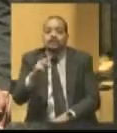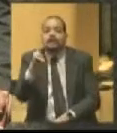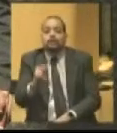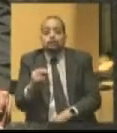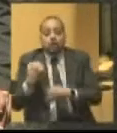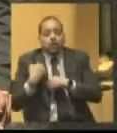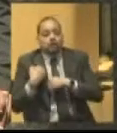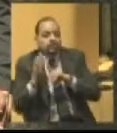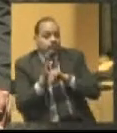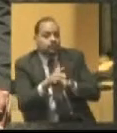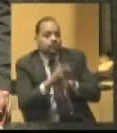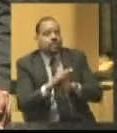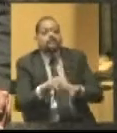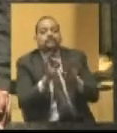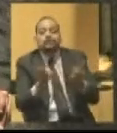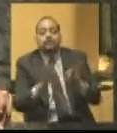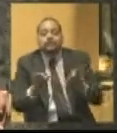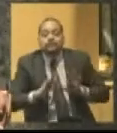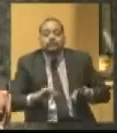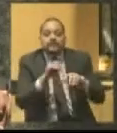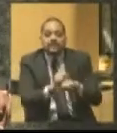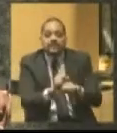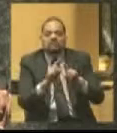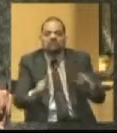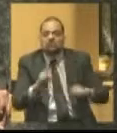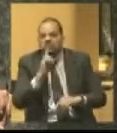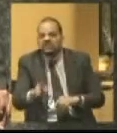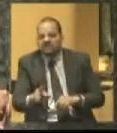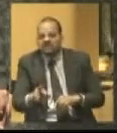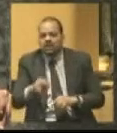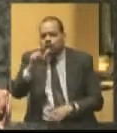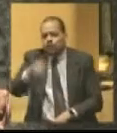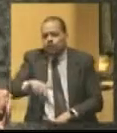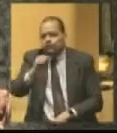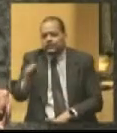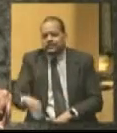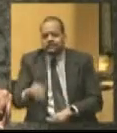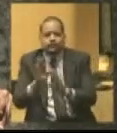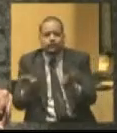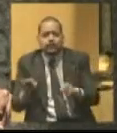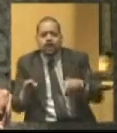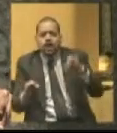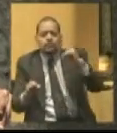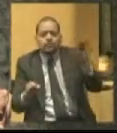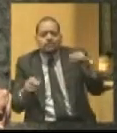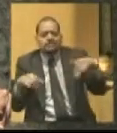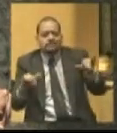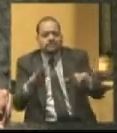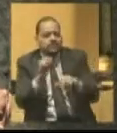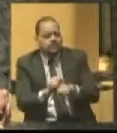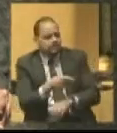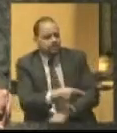South, it could never physically free more than a fraction of the slaves. Think of James Ayres. He had walked onto a plantation